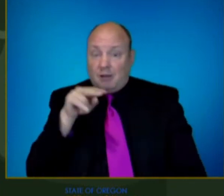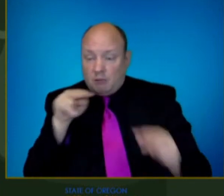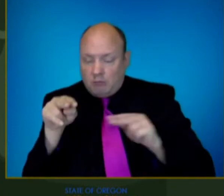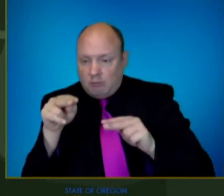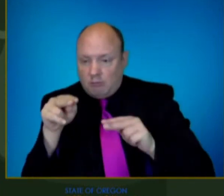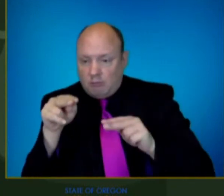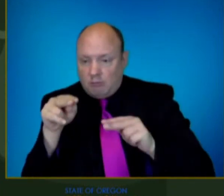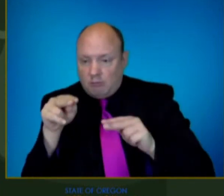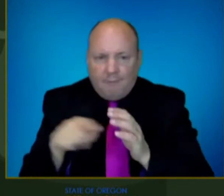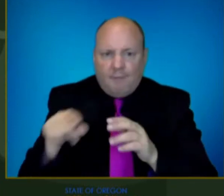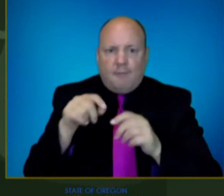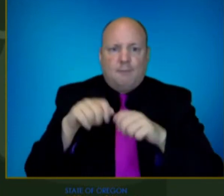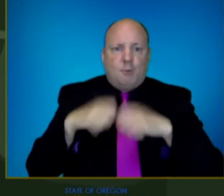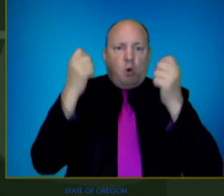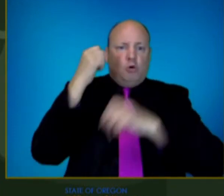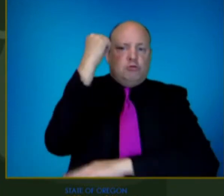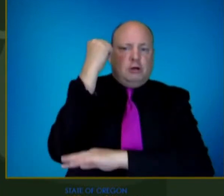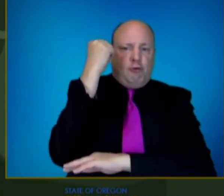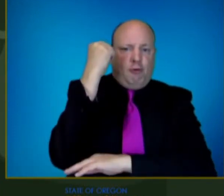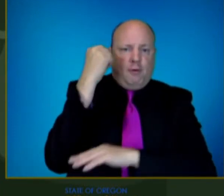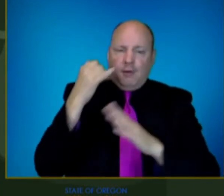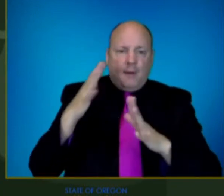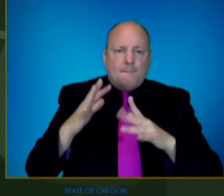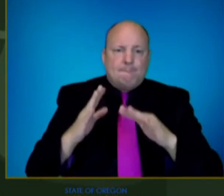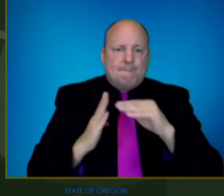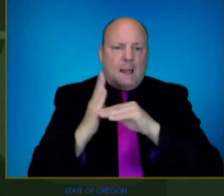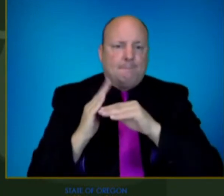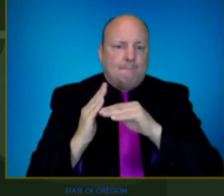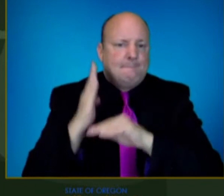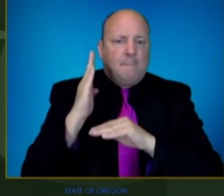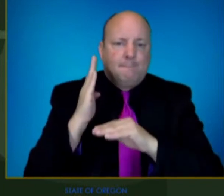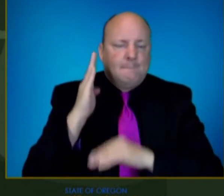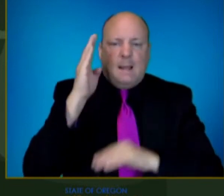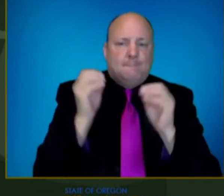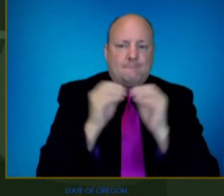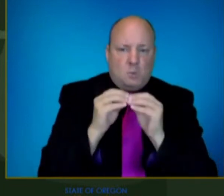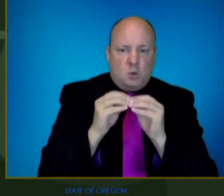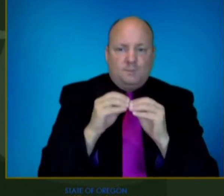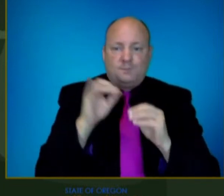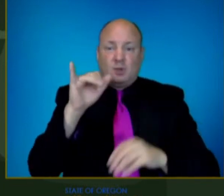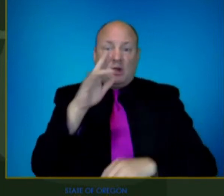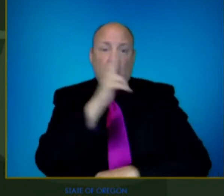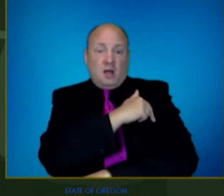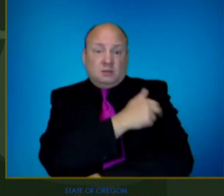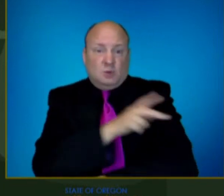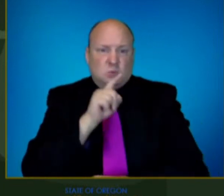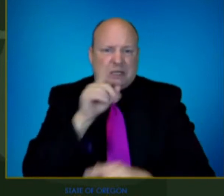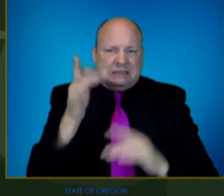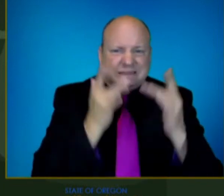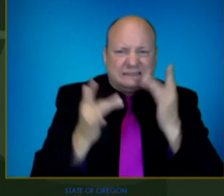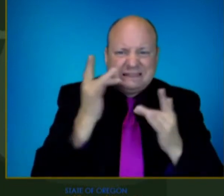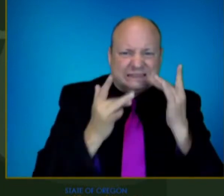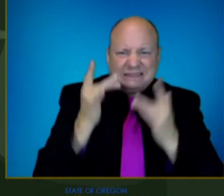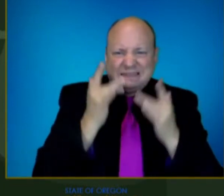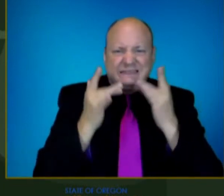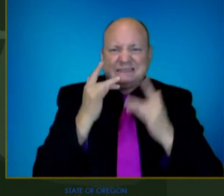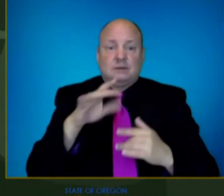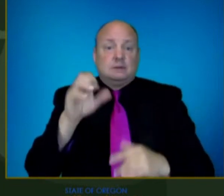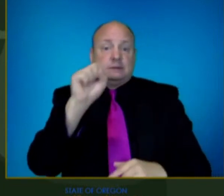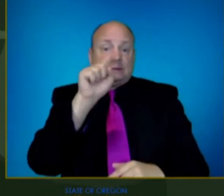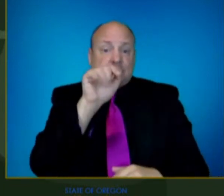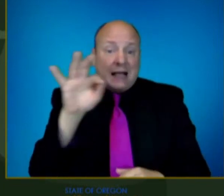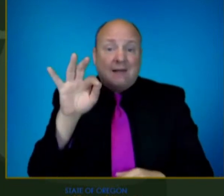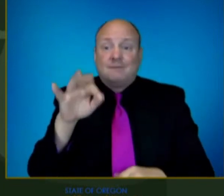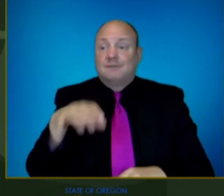is experiencing escalating capacity constraints and strains on staff, beds, and specialized equipment. Discharges